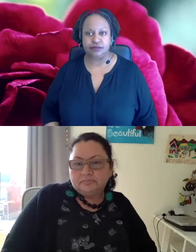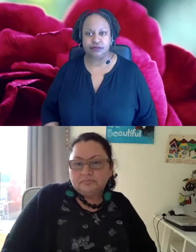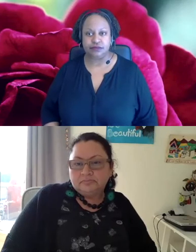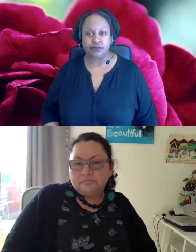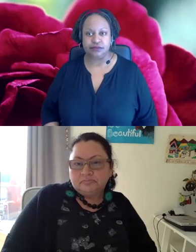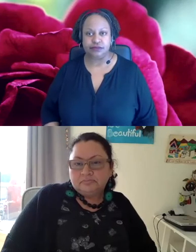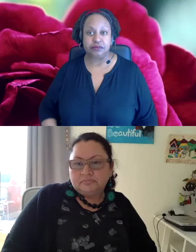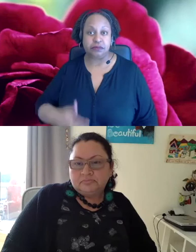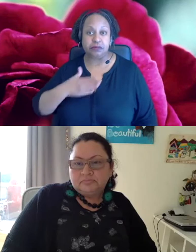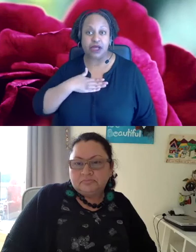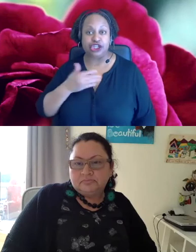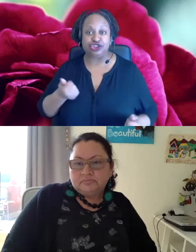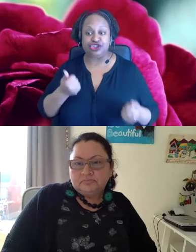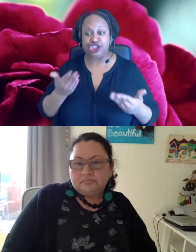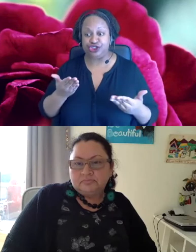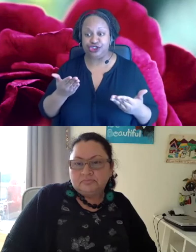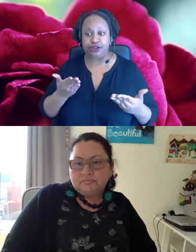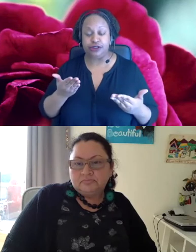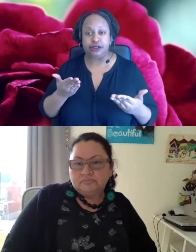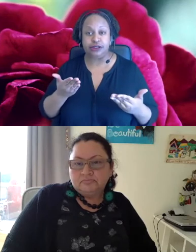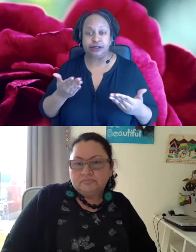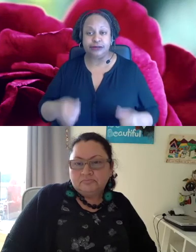my suggestion is simply to